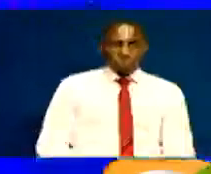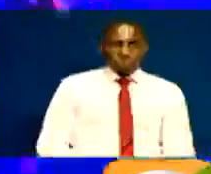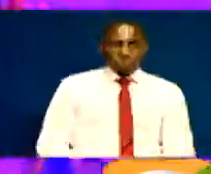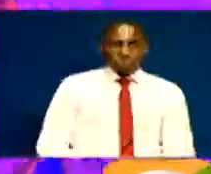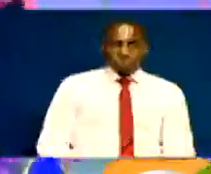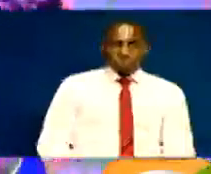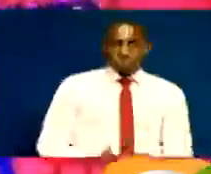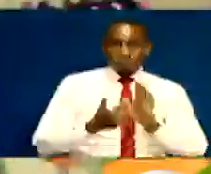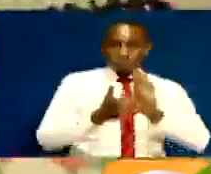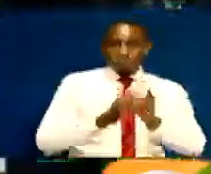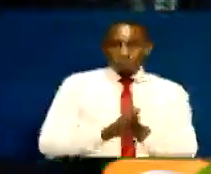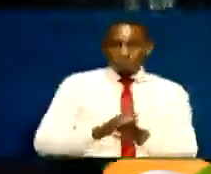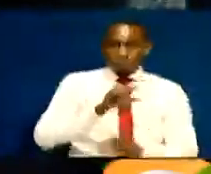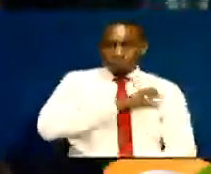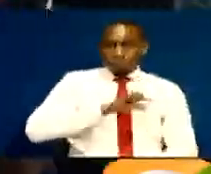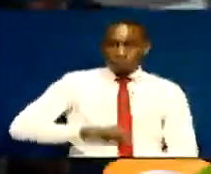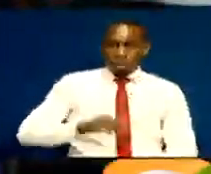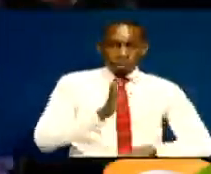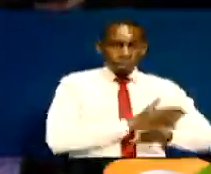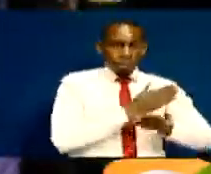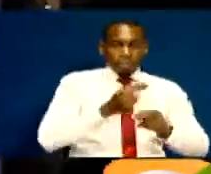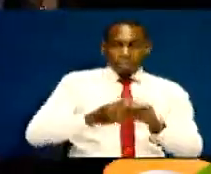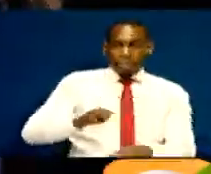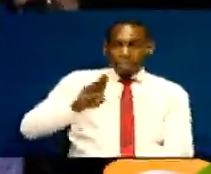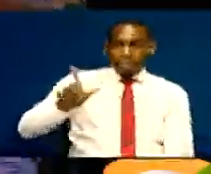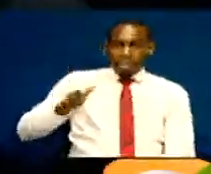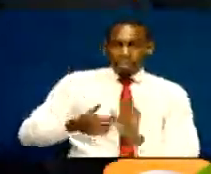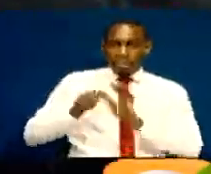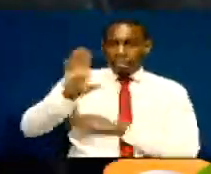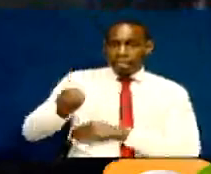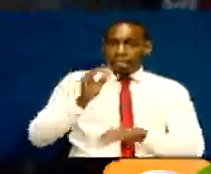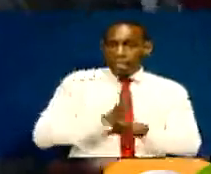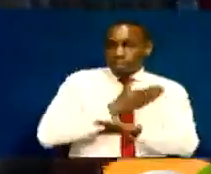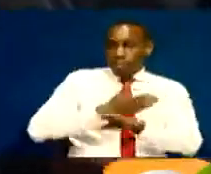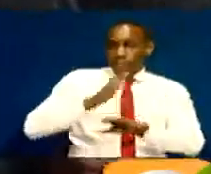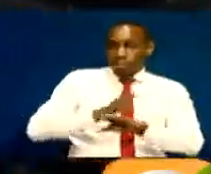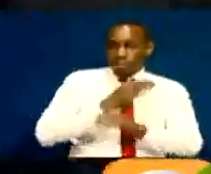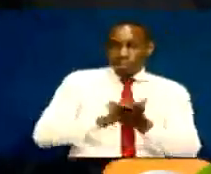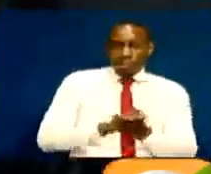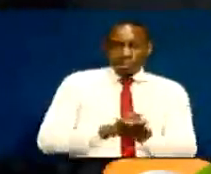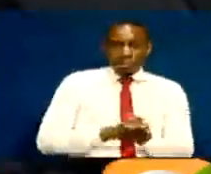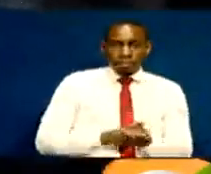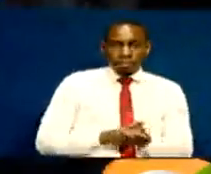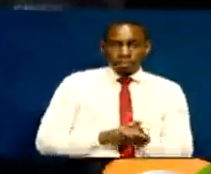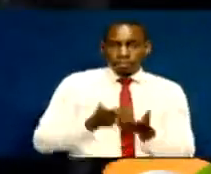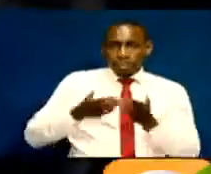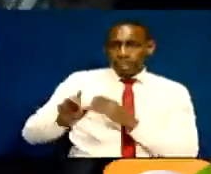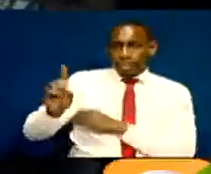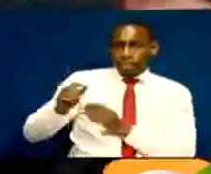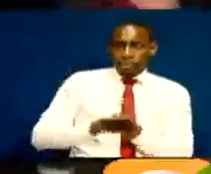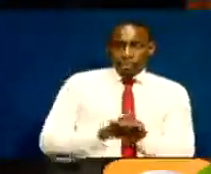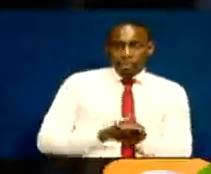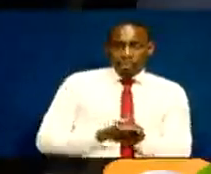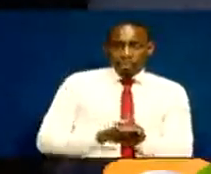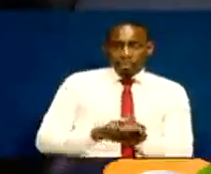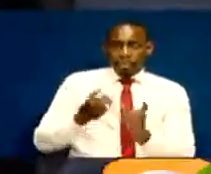On stage, the queen of Rumba, Mbilia Bel, belting out her favorite tunes from the fans' favorite Nake Nairobi to